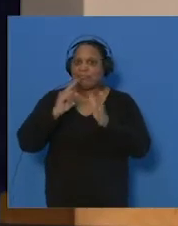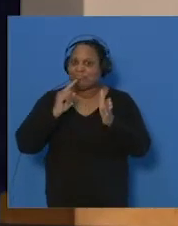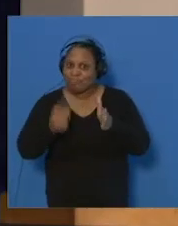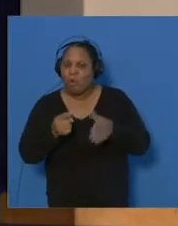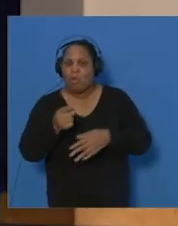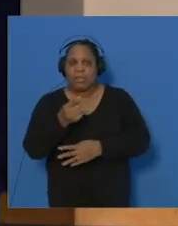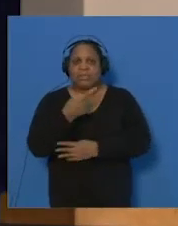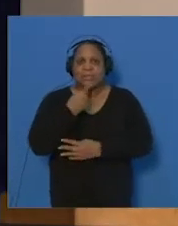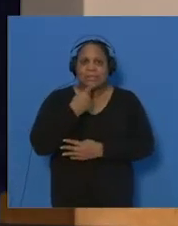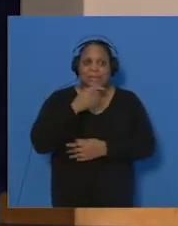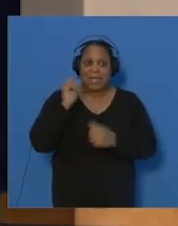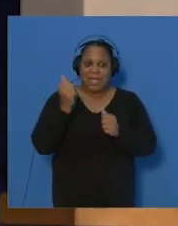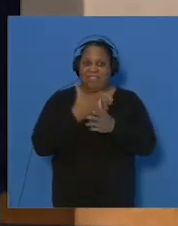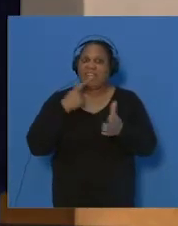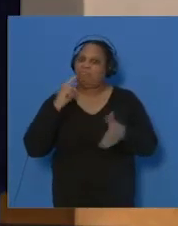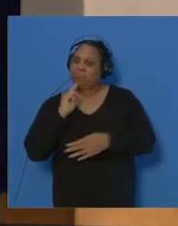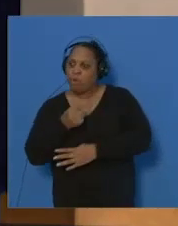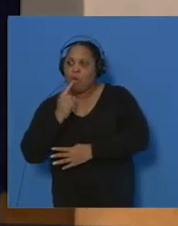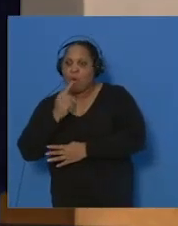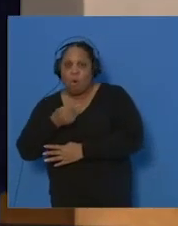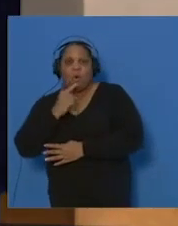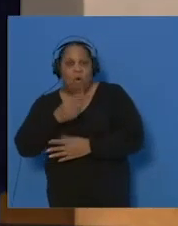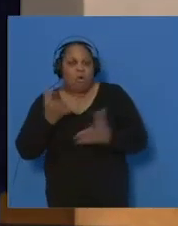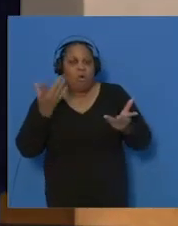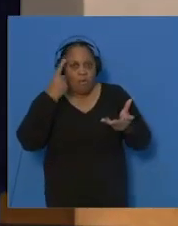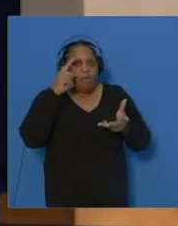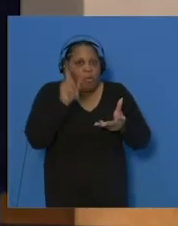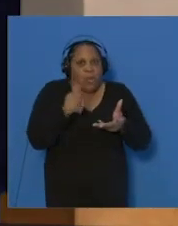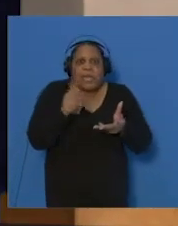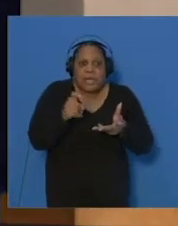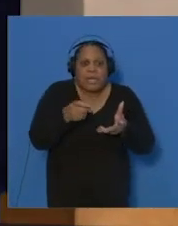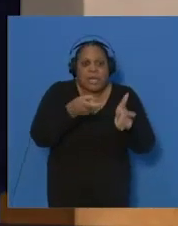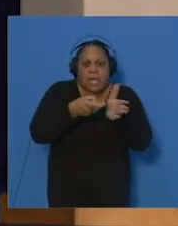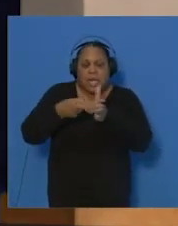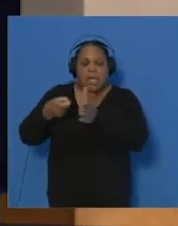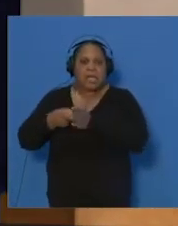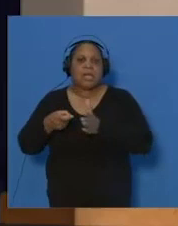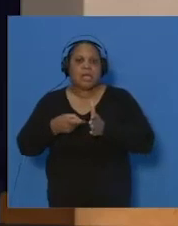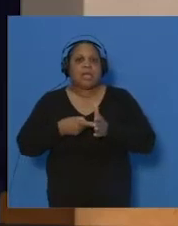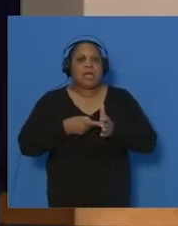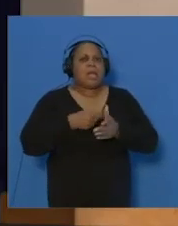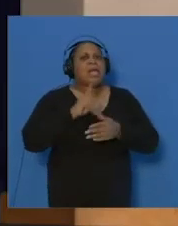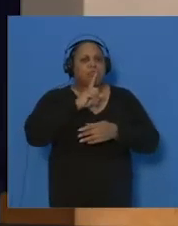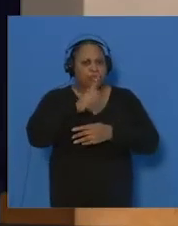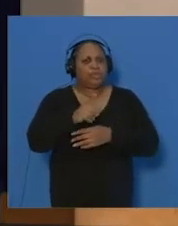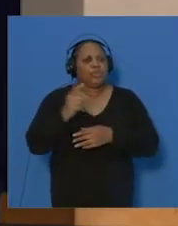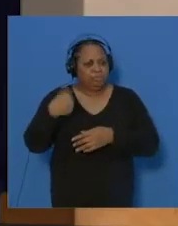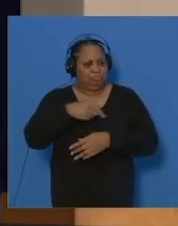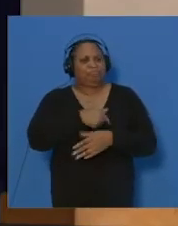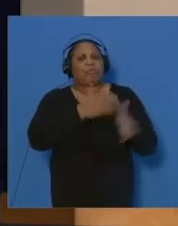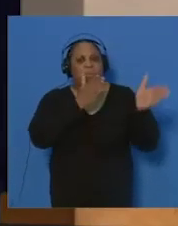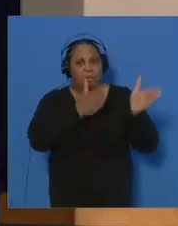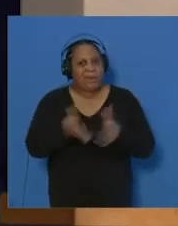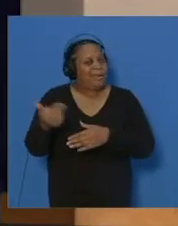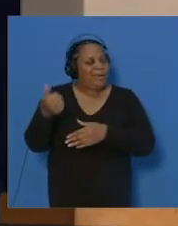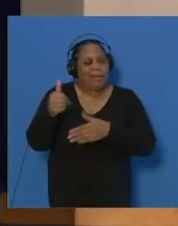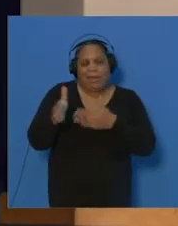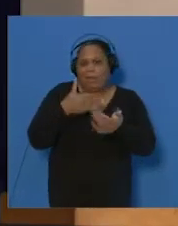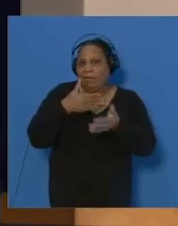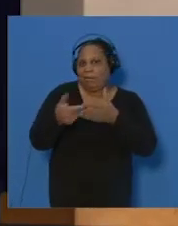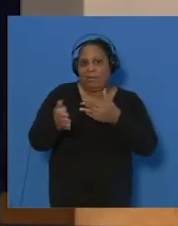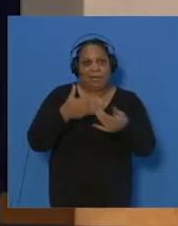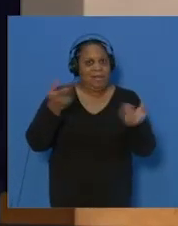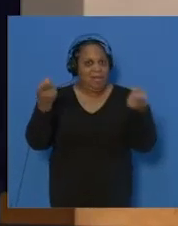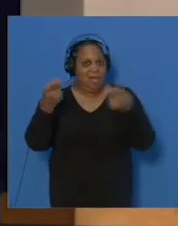everything that is ordered that we need for hurricane season. And I believe, as always, we will be prepared to deal with any eventuality as